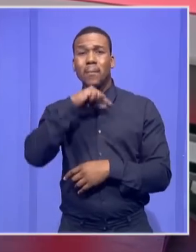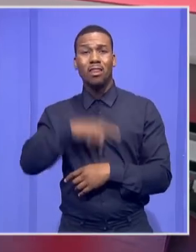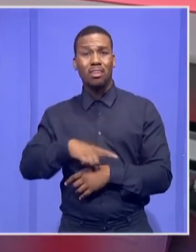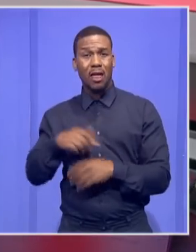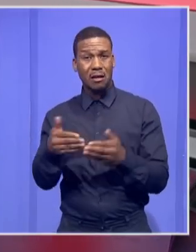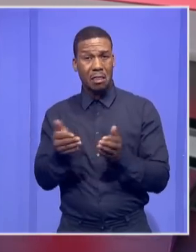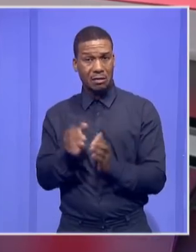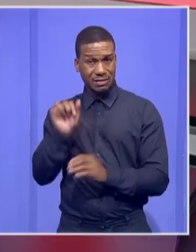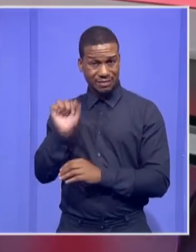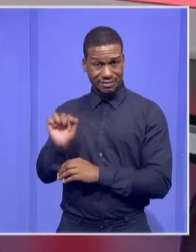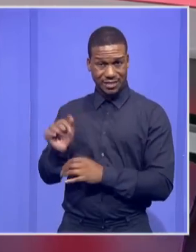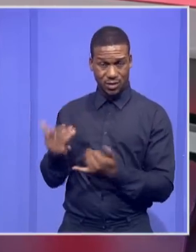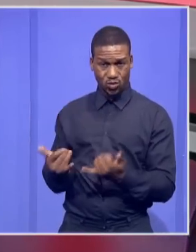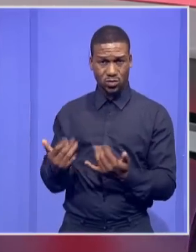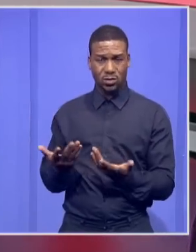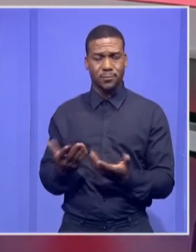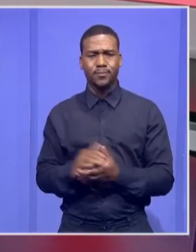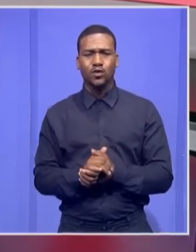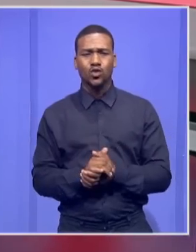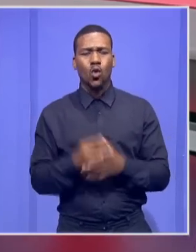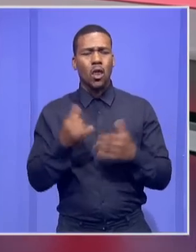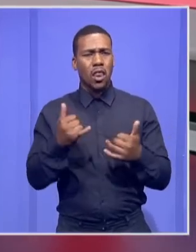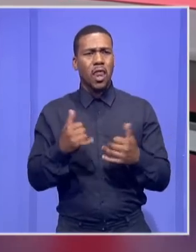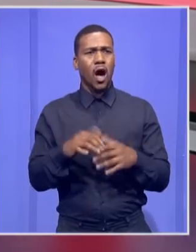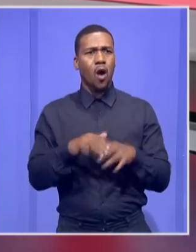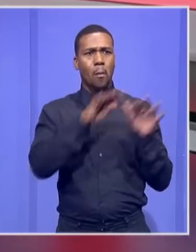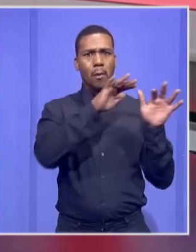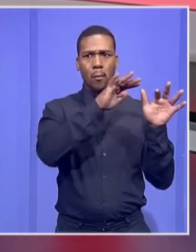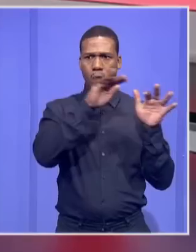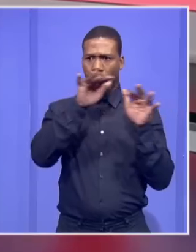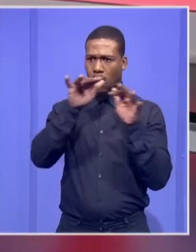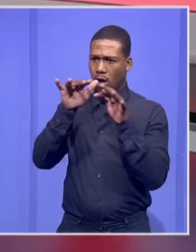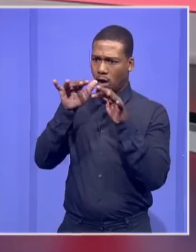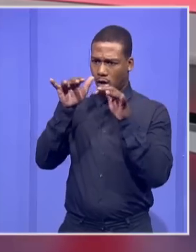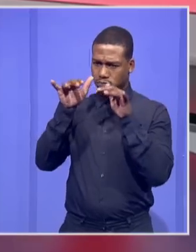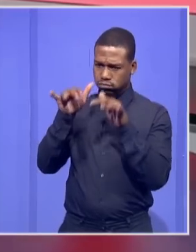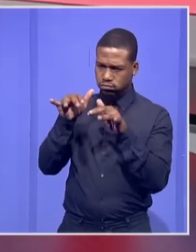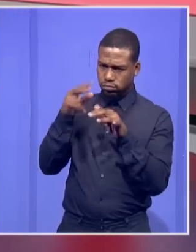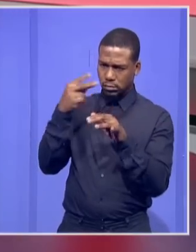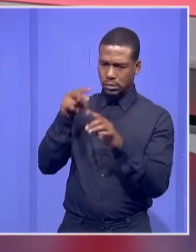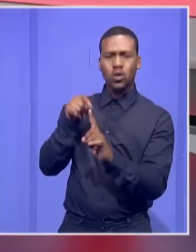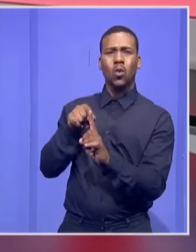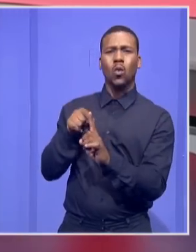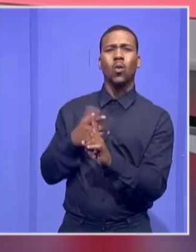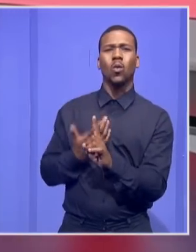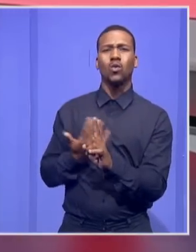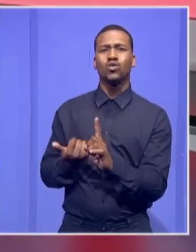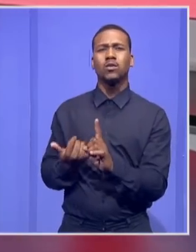in all of this, and the attention that people are going to put on him on this big day.